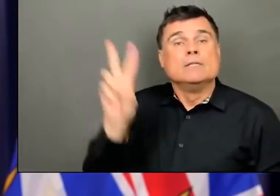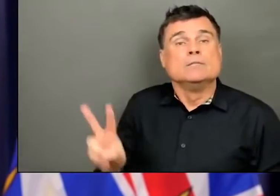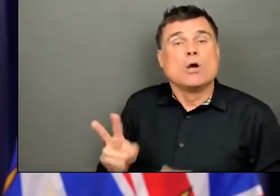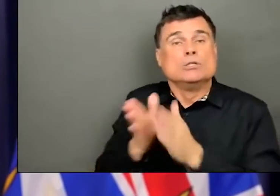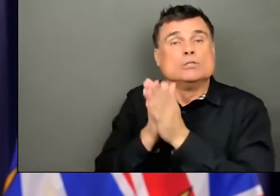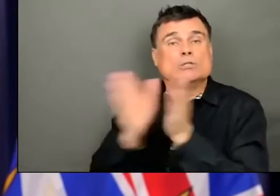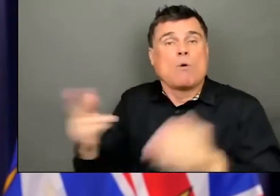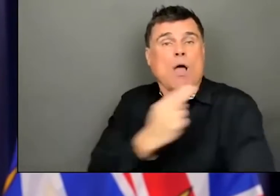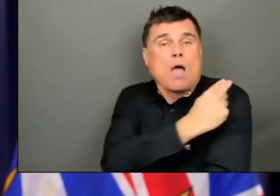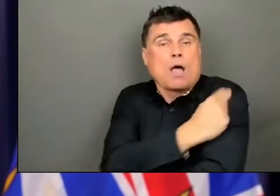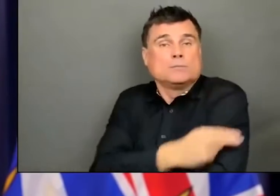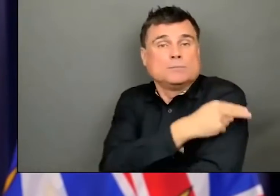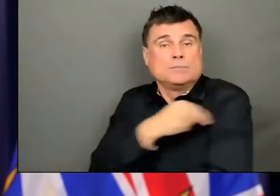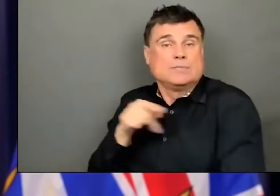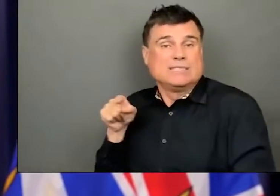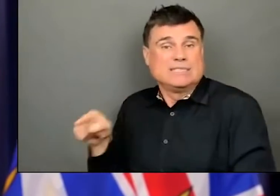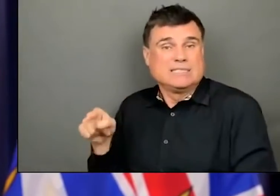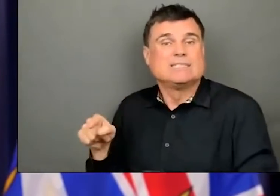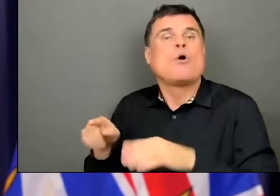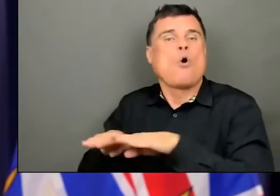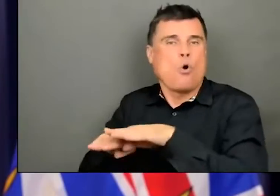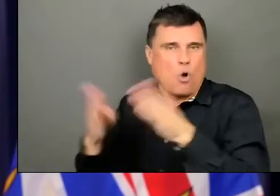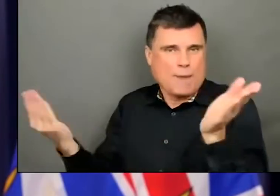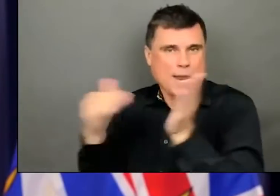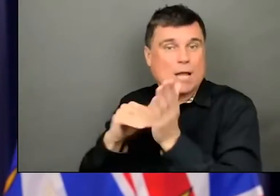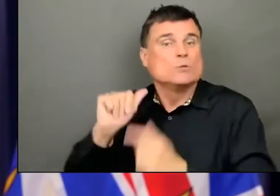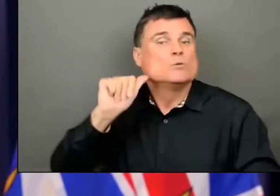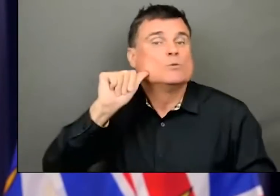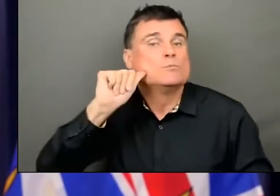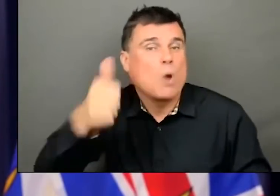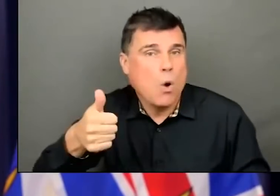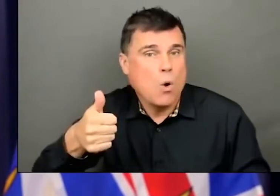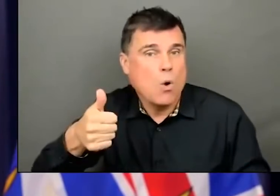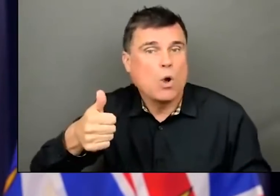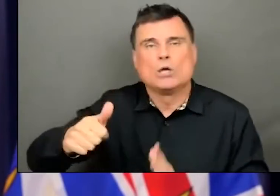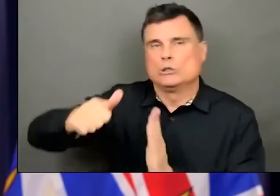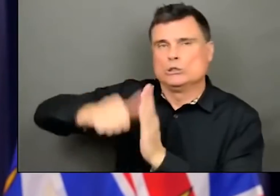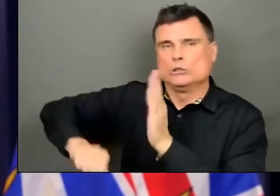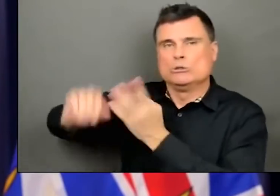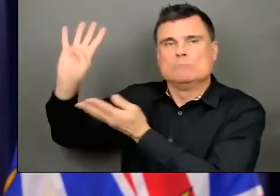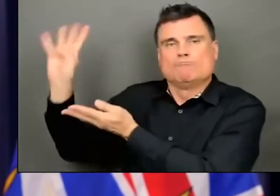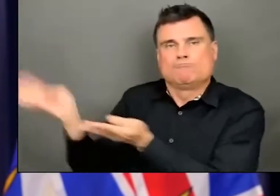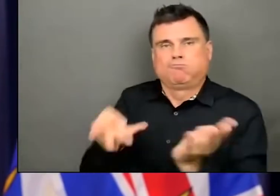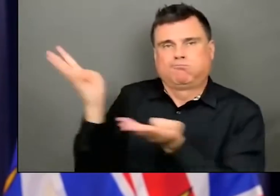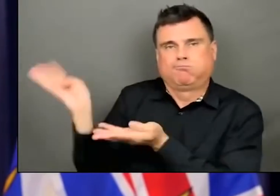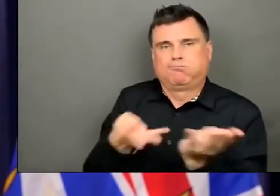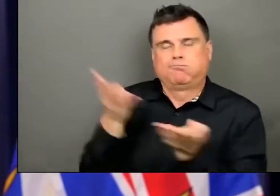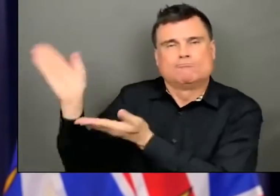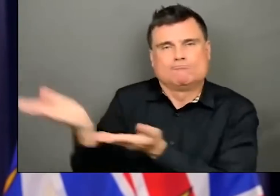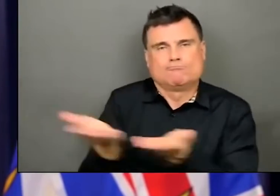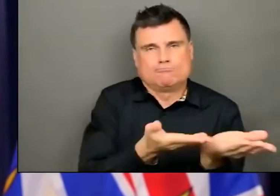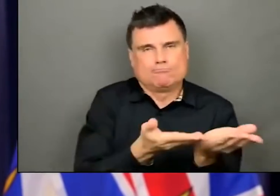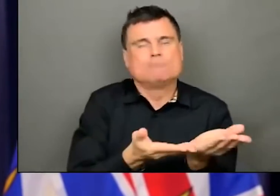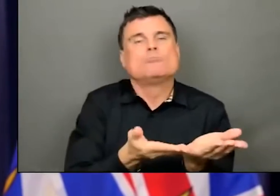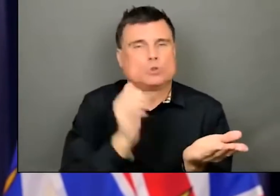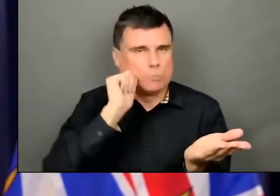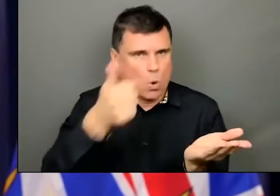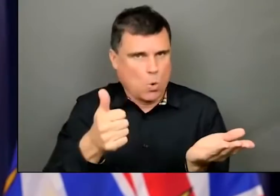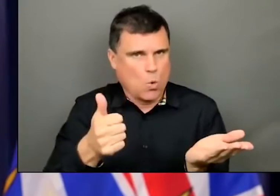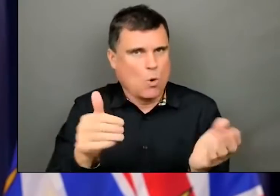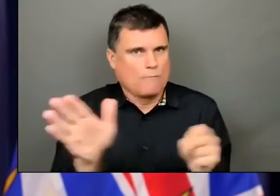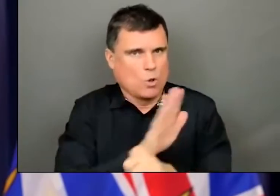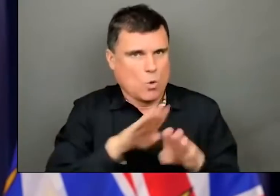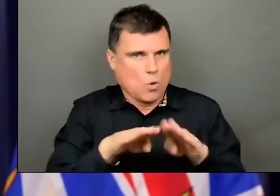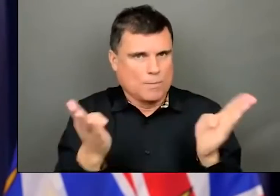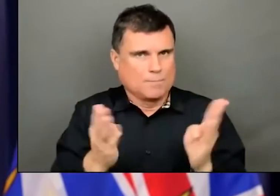non-urgent surgeries. In Northern Health, no surgical postponements have occurred as a result of unvaccinated staff. At